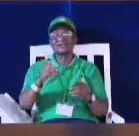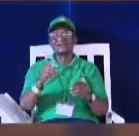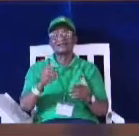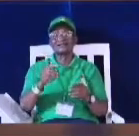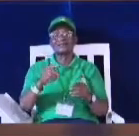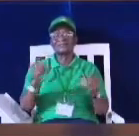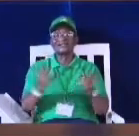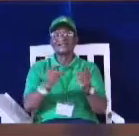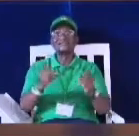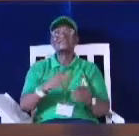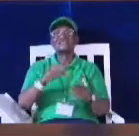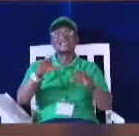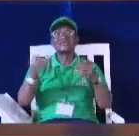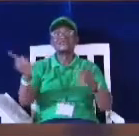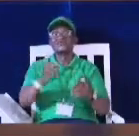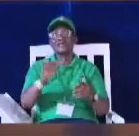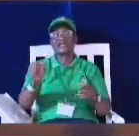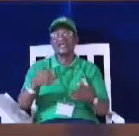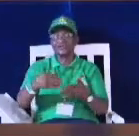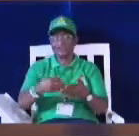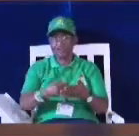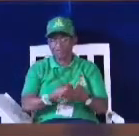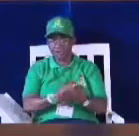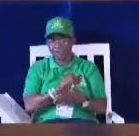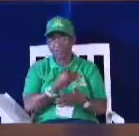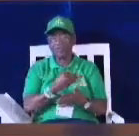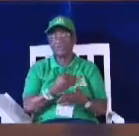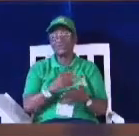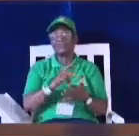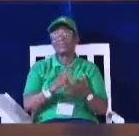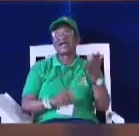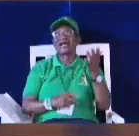give you a brand new part.